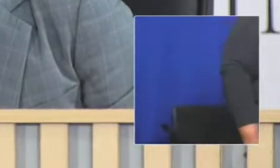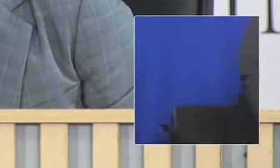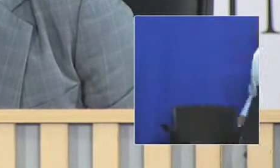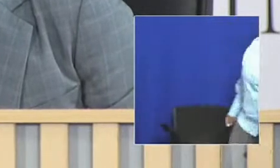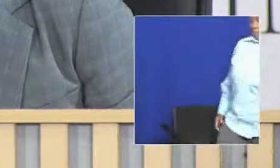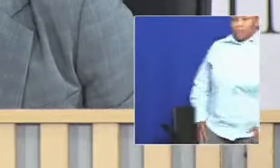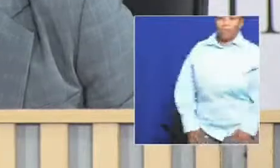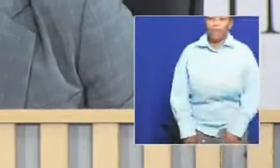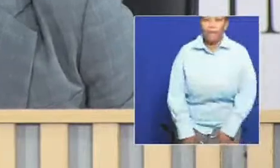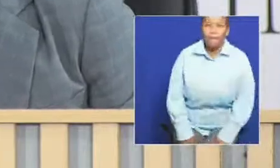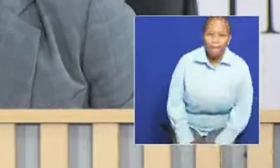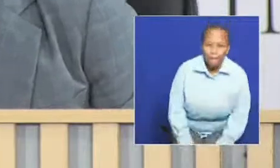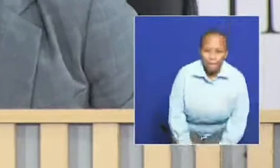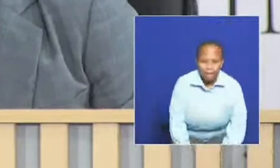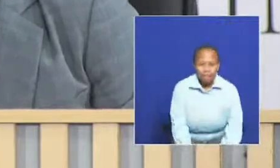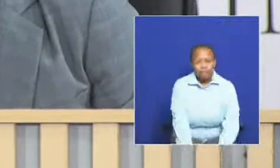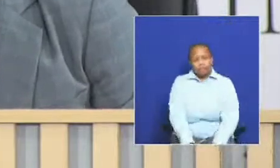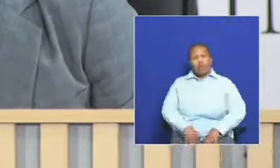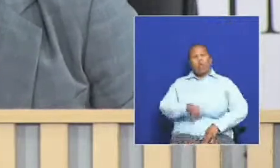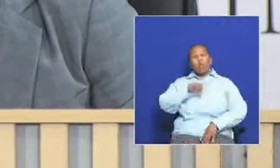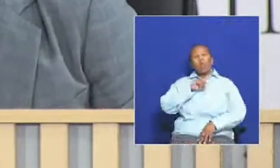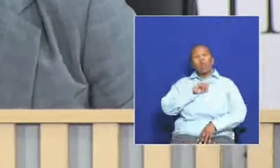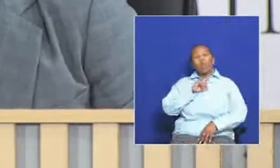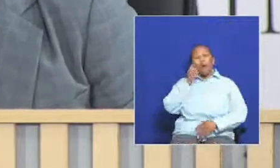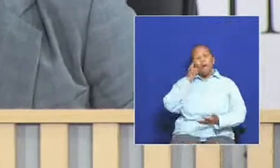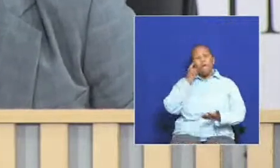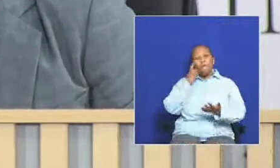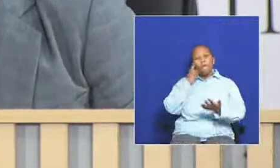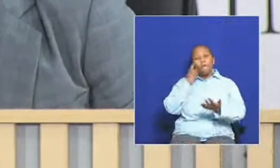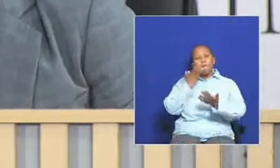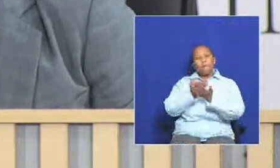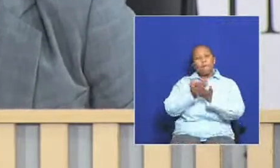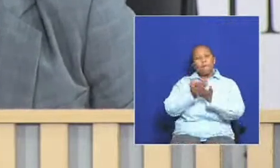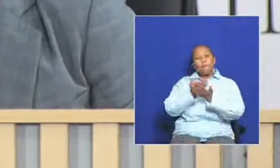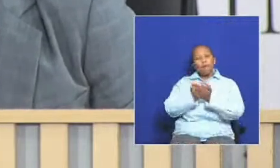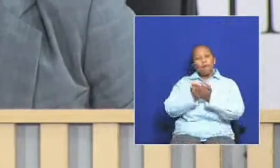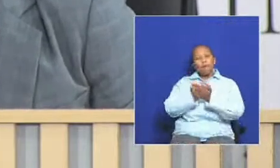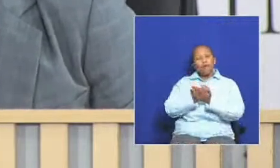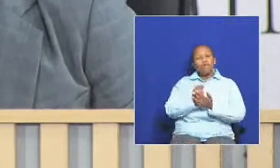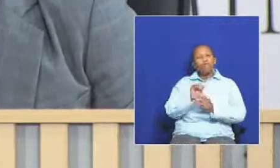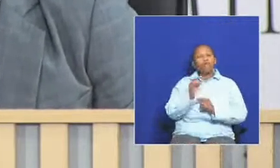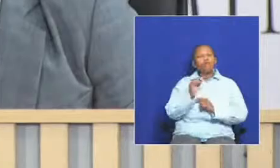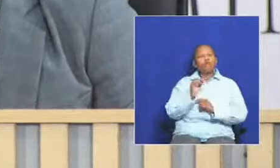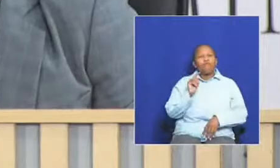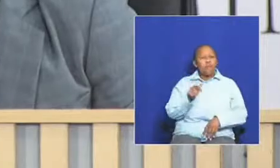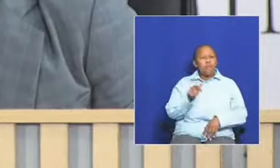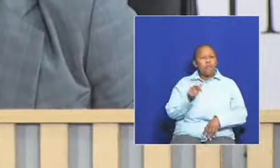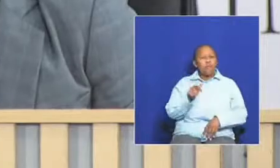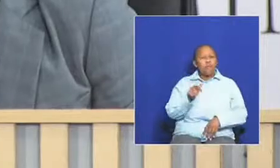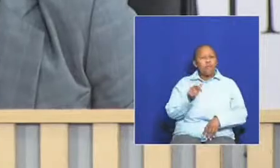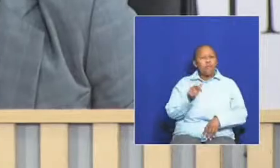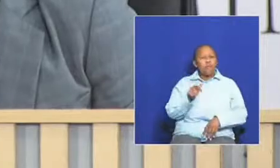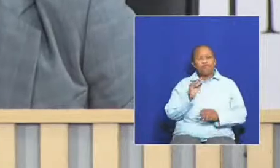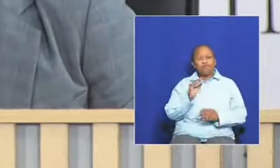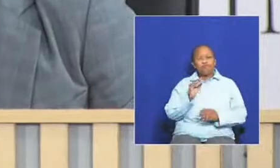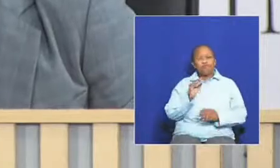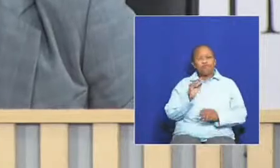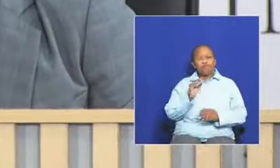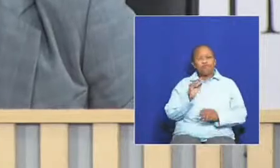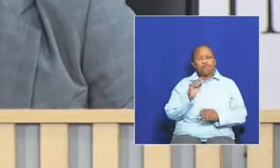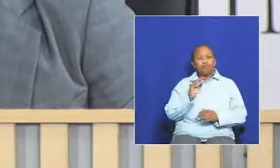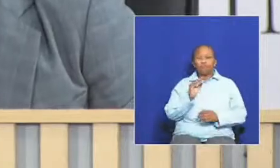Msibi? Payment. I wanted to say what I